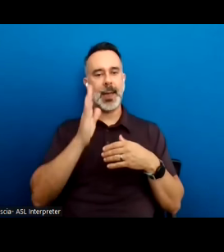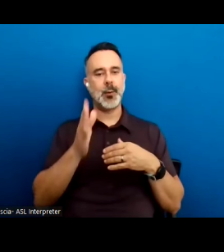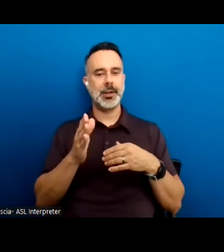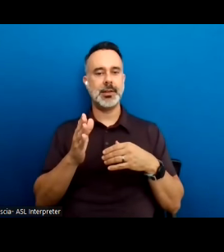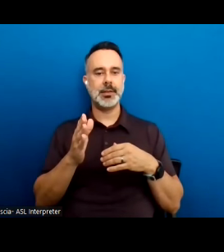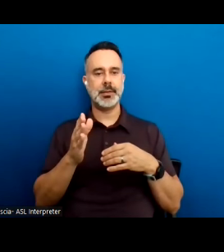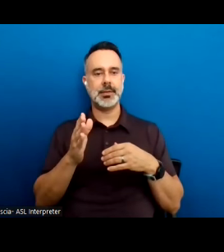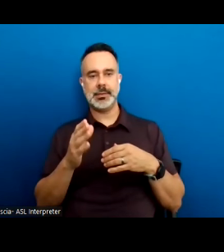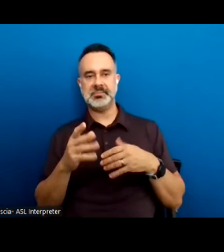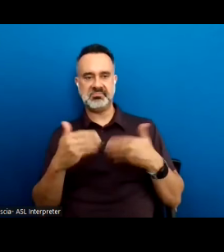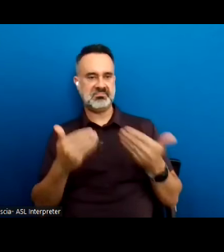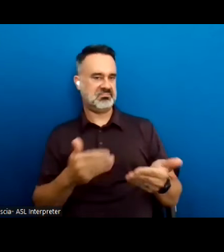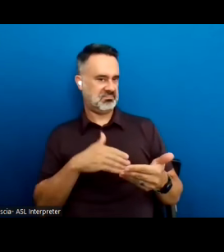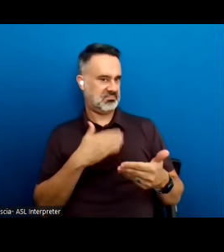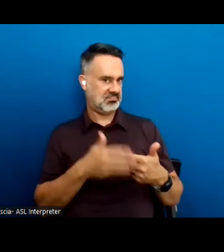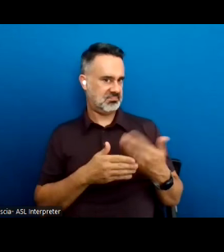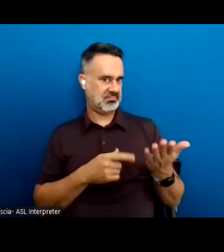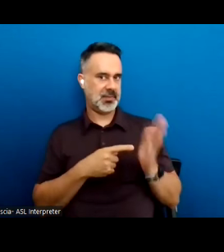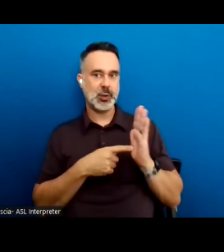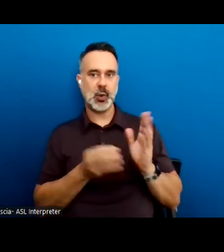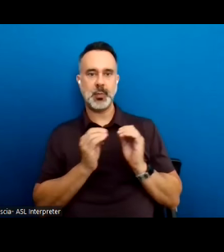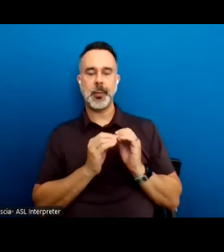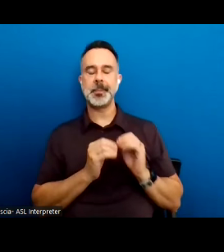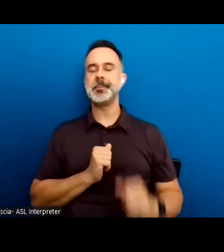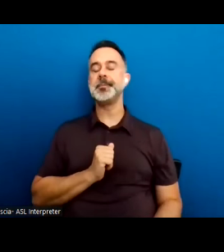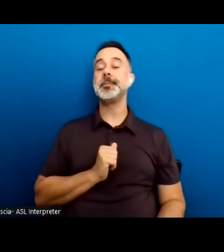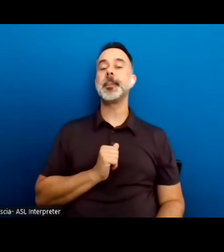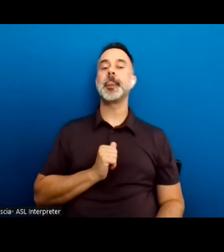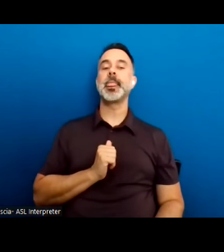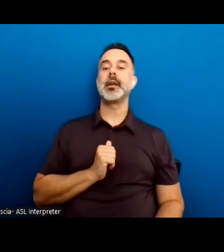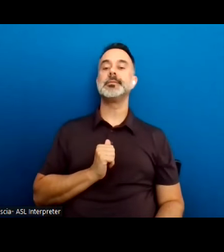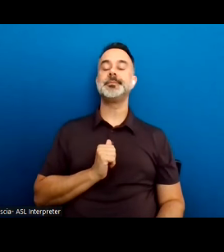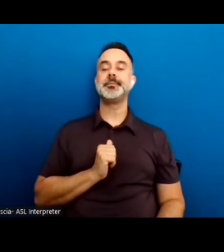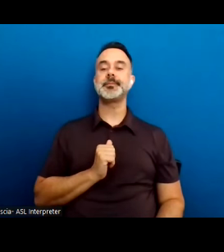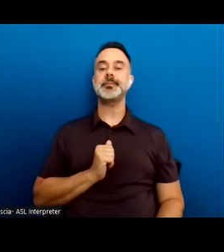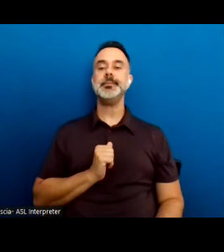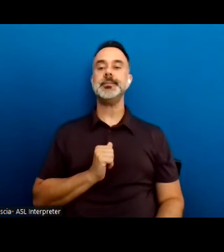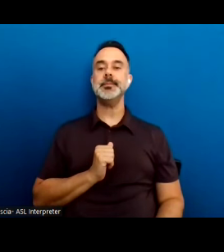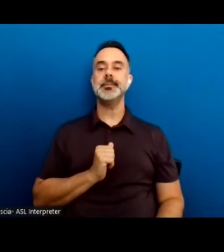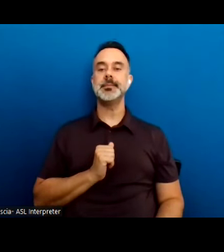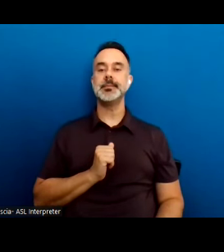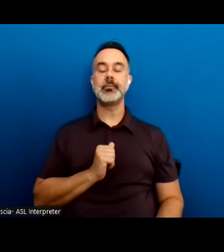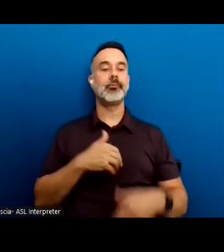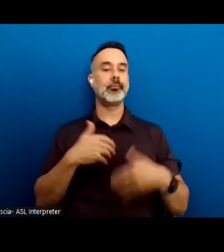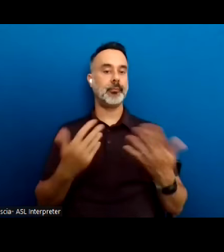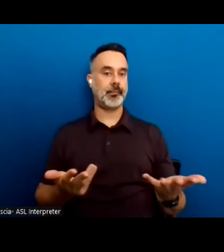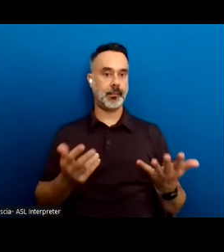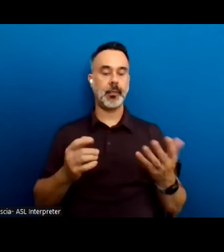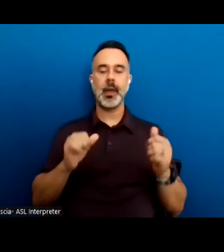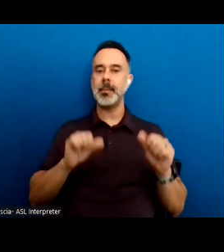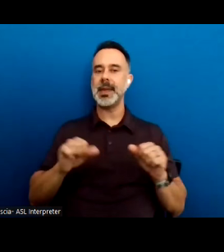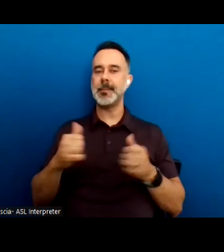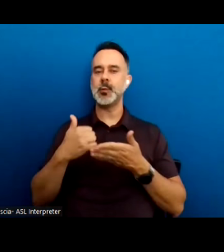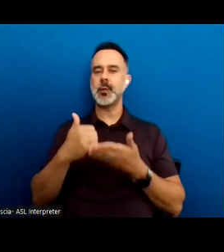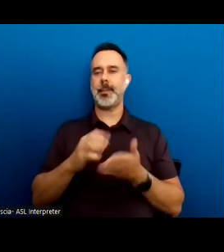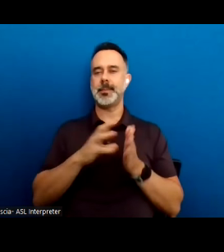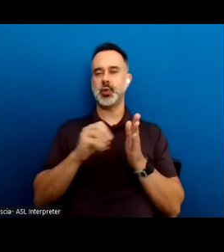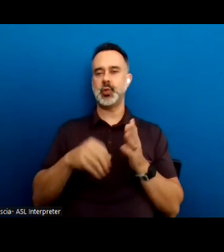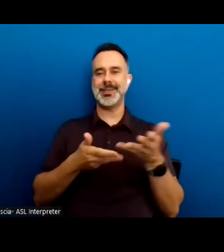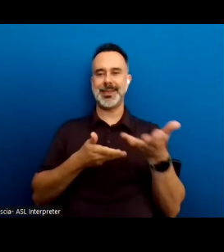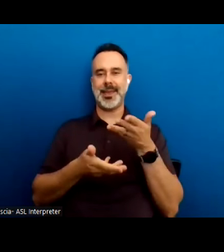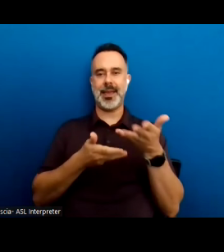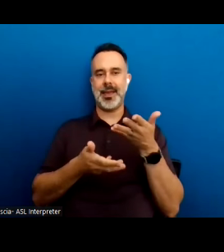to the next slide and I can show you a little more information. So being able to help students engage